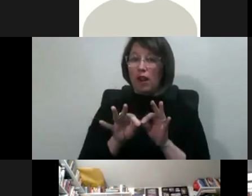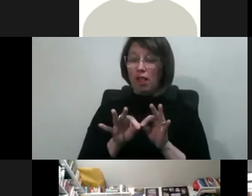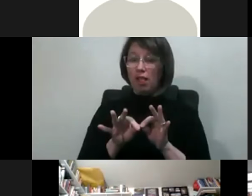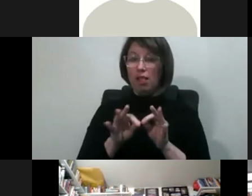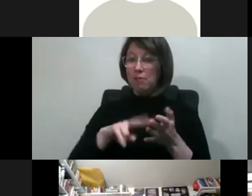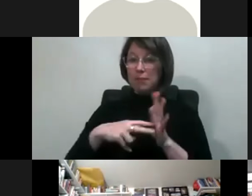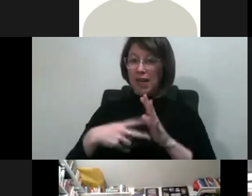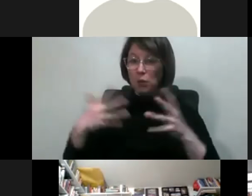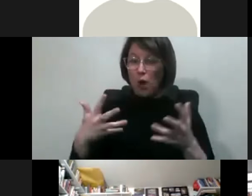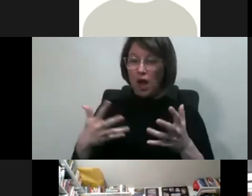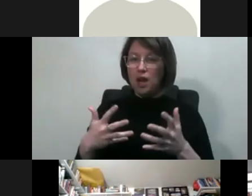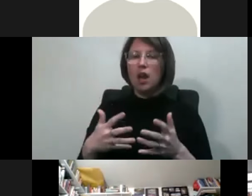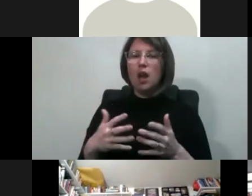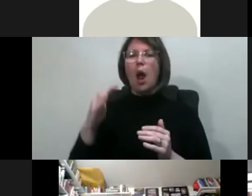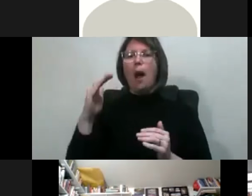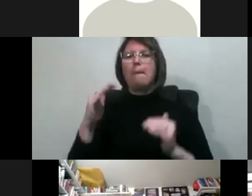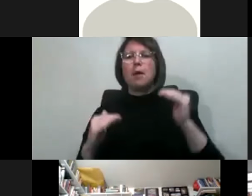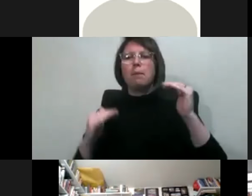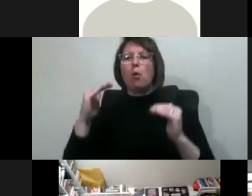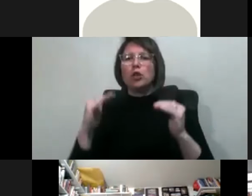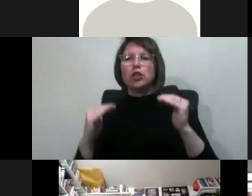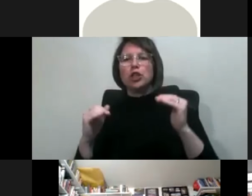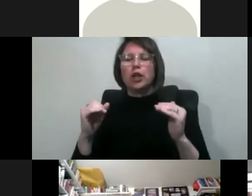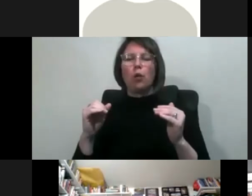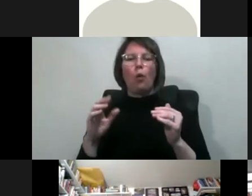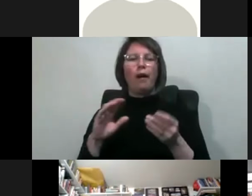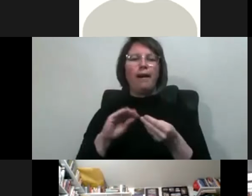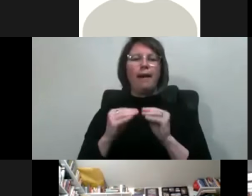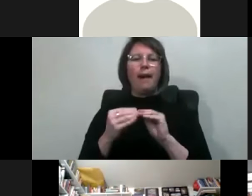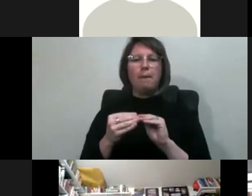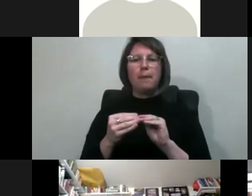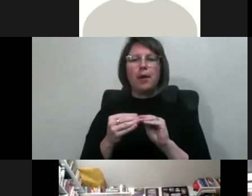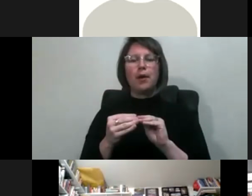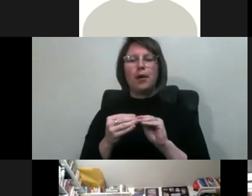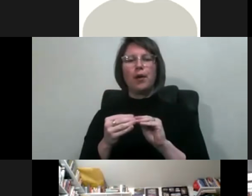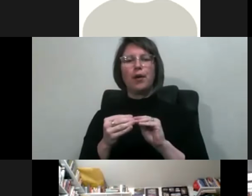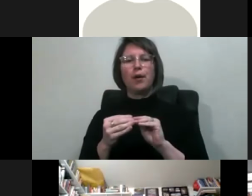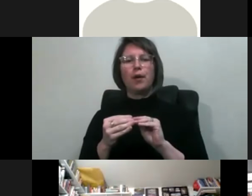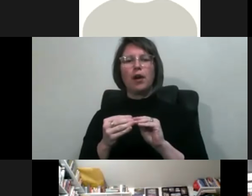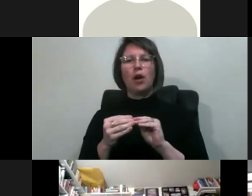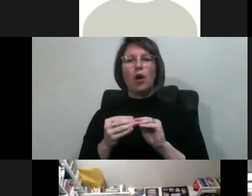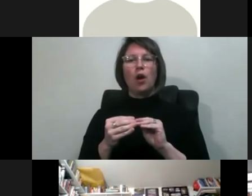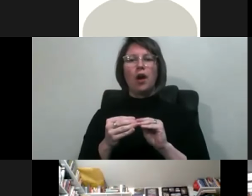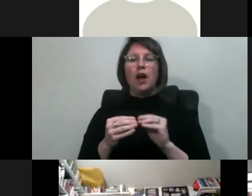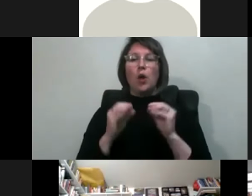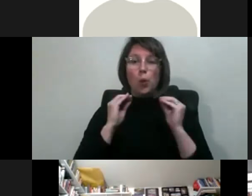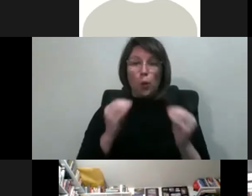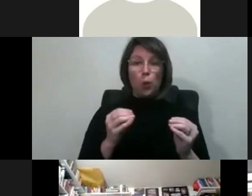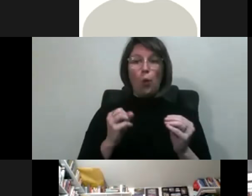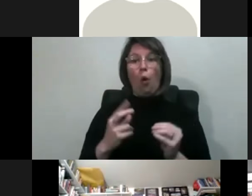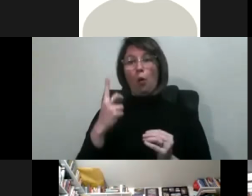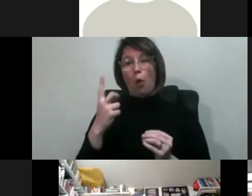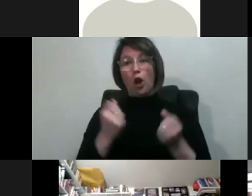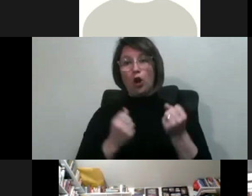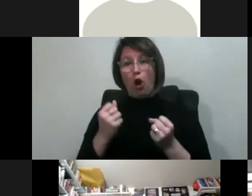the proportion or number of households with zero to less than or one car or less